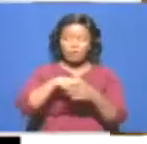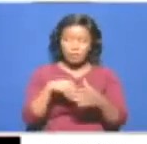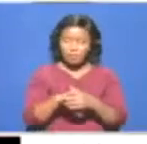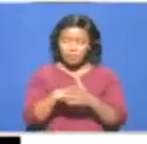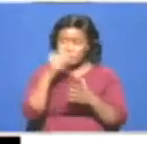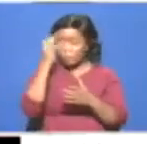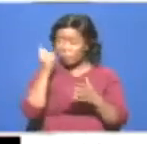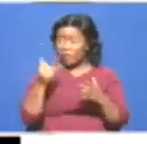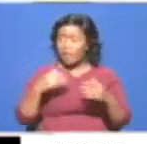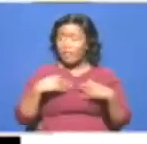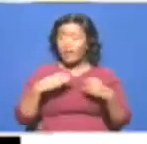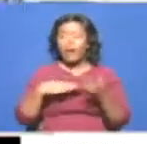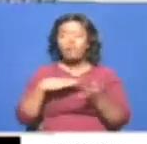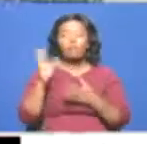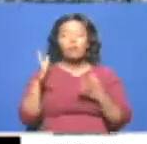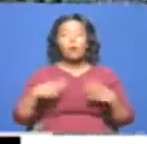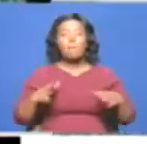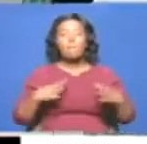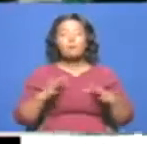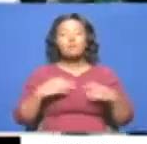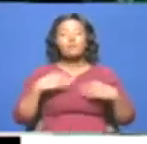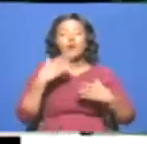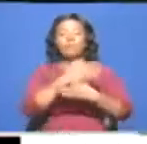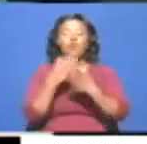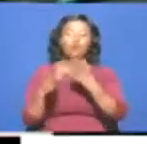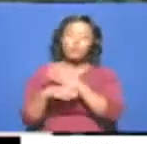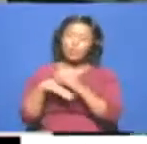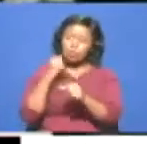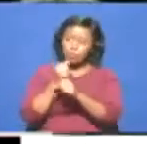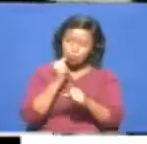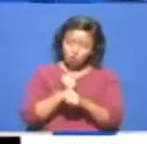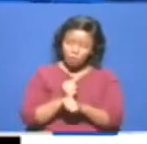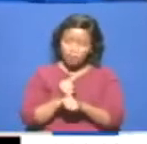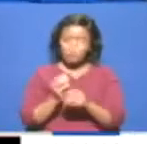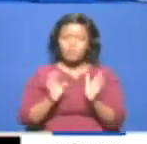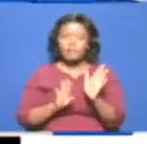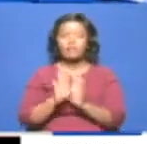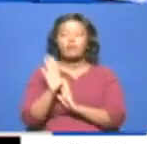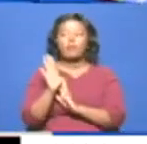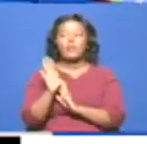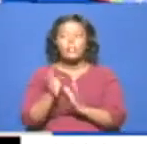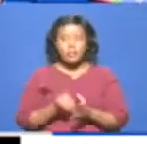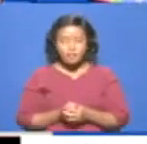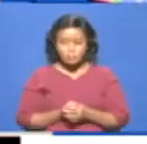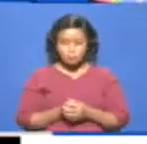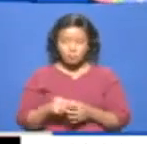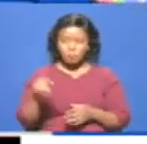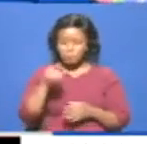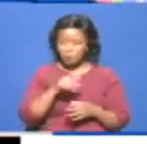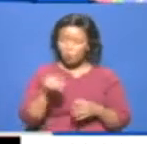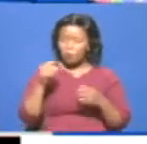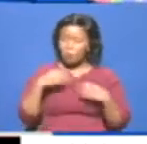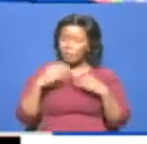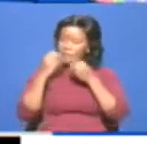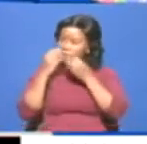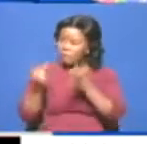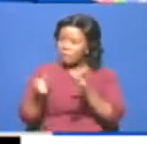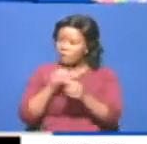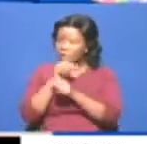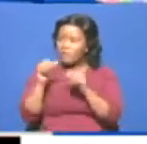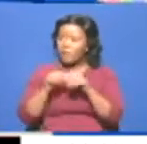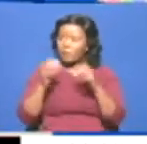community to take up construction jobs at the mixed-use development. We've been told about the ones stop to